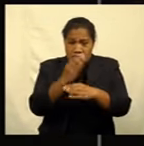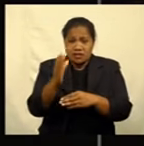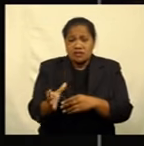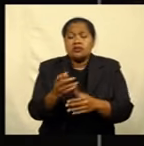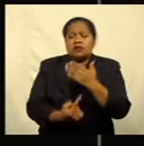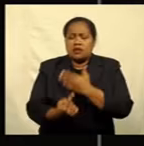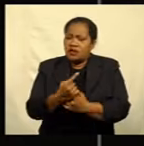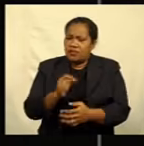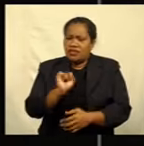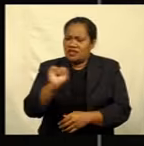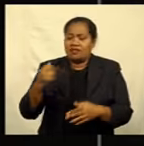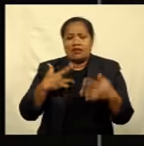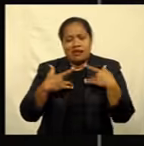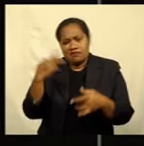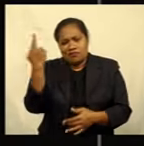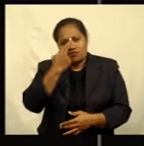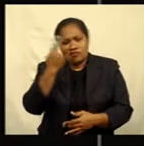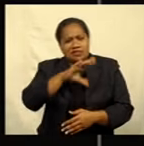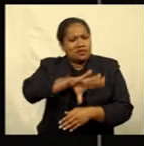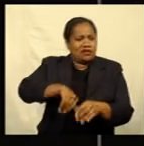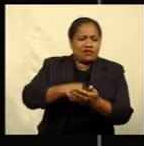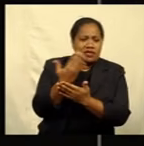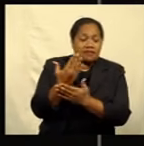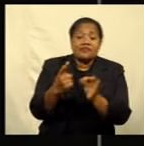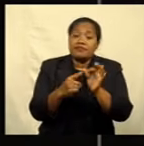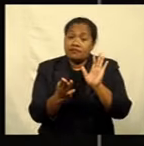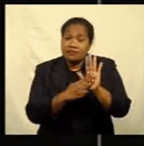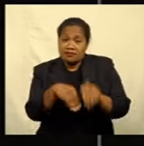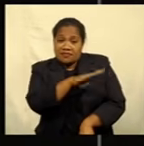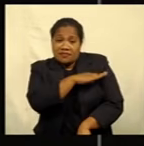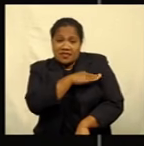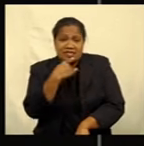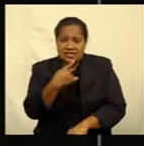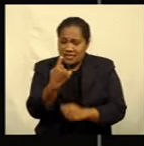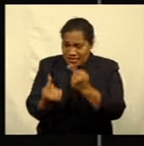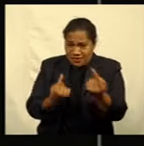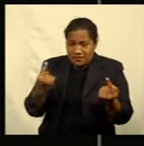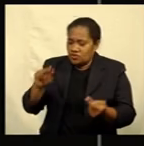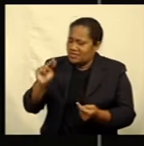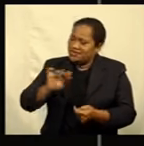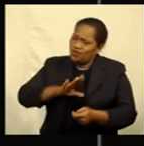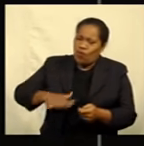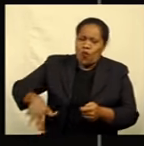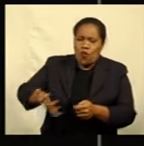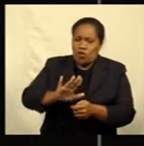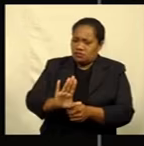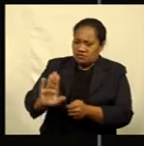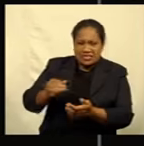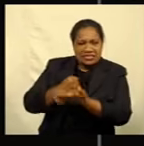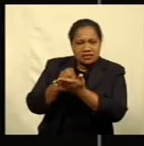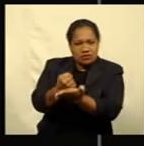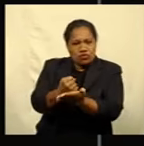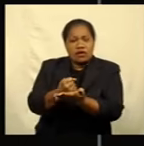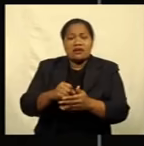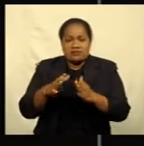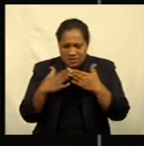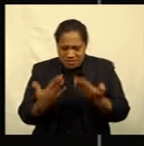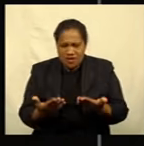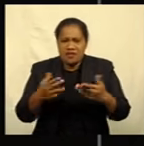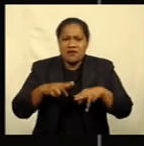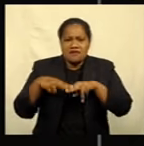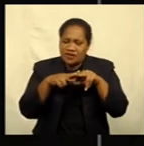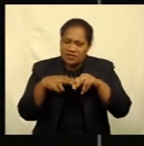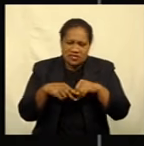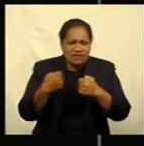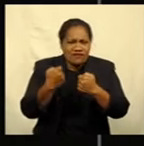risk every day. Prime Minister Waringe Mbainimarama says these individuals need everyone's support as Fiji battles a crisis of